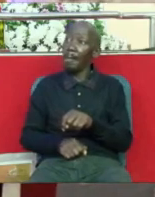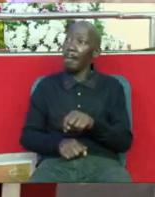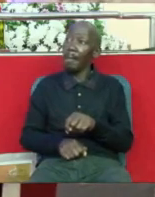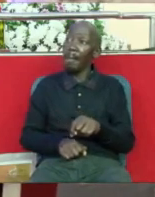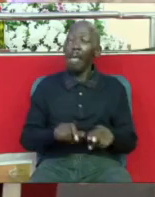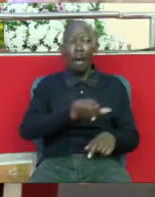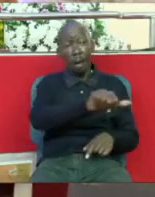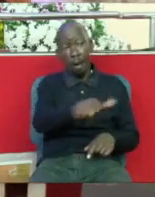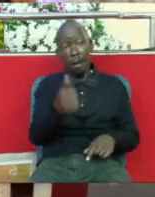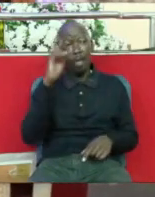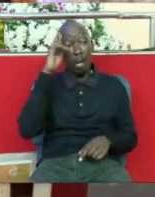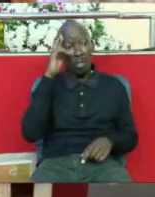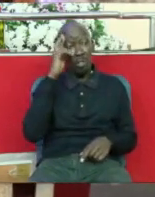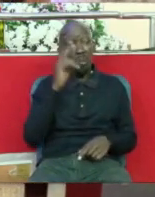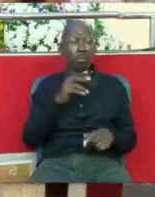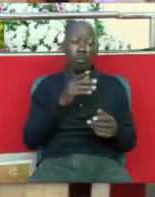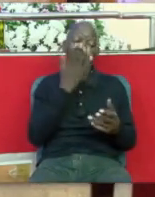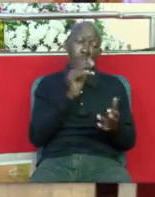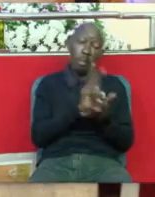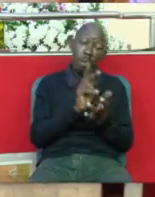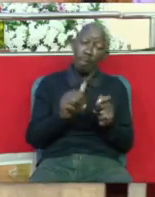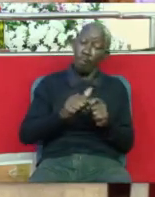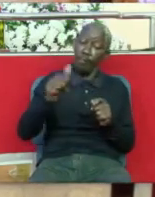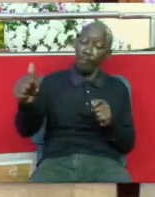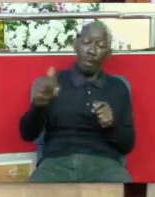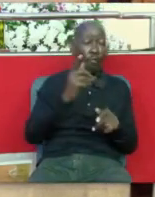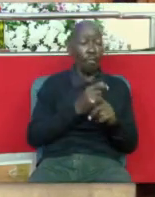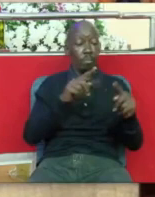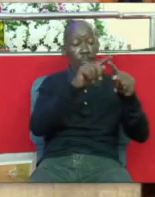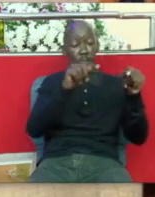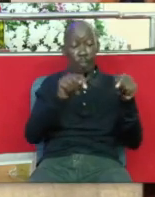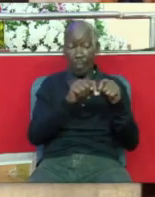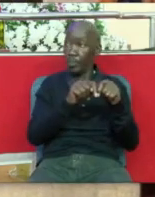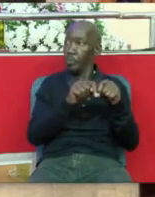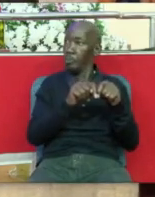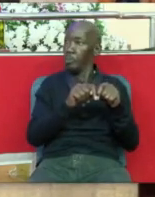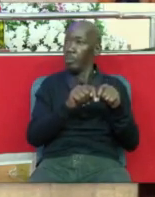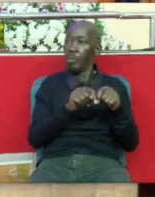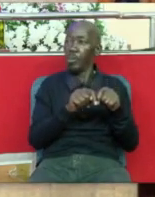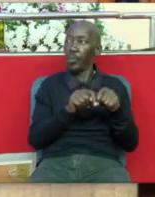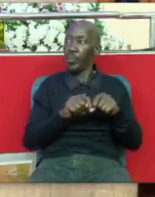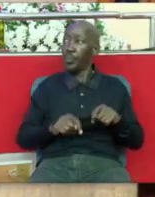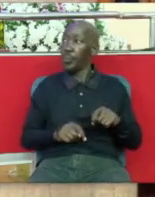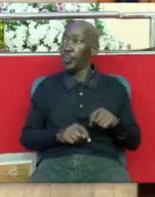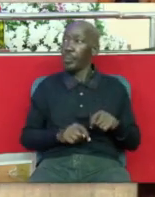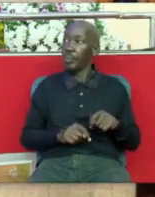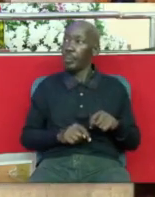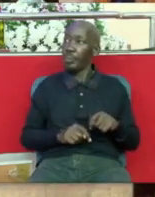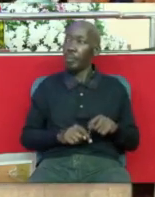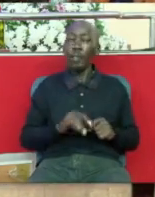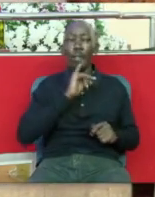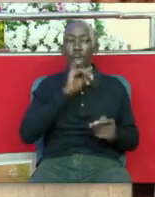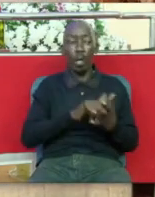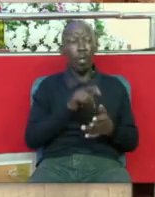another reason maybe they were told to keep a distance away from the ark. Pengine sababu nyingine ambayo waliambiwa wakae umbali kidogo, is that they